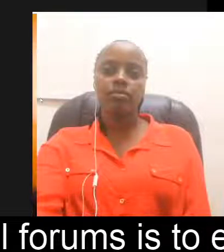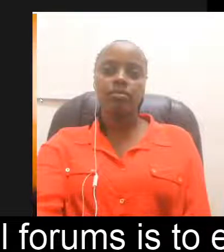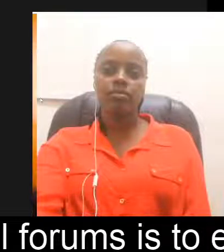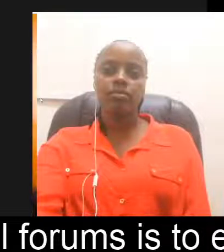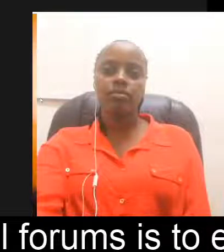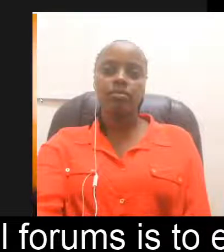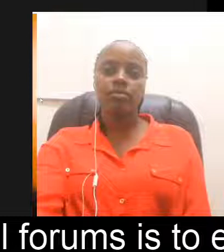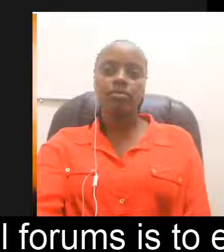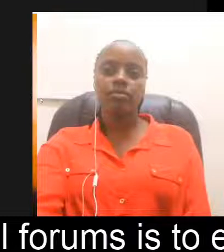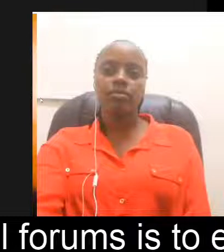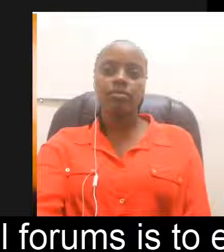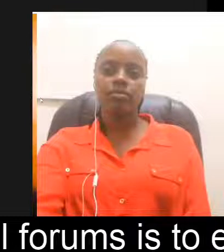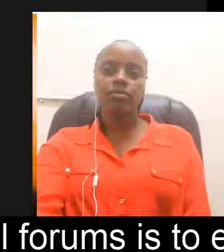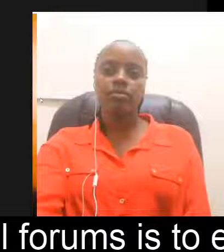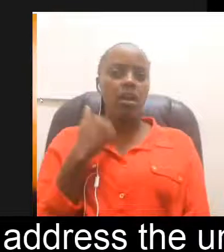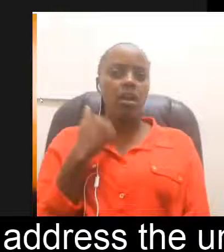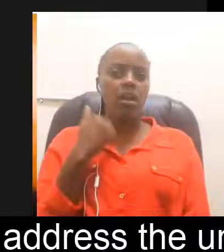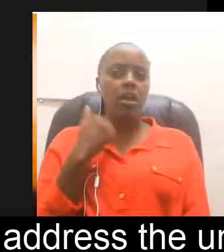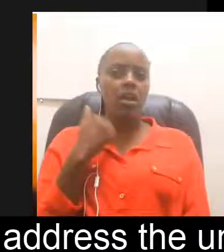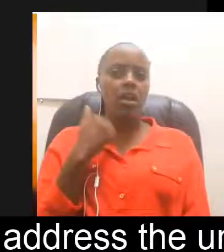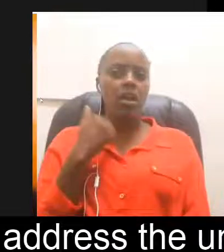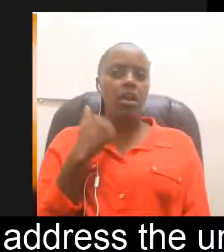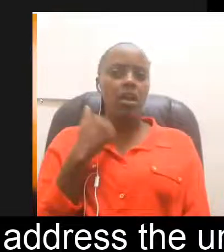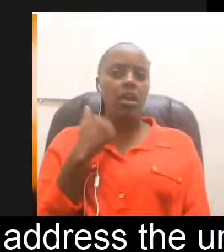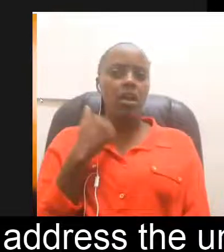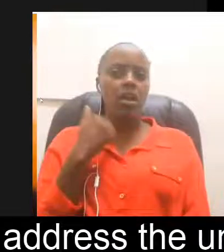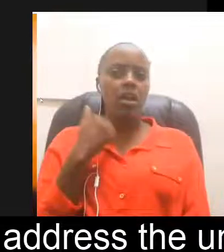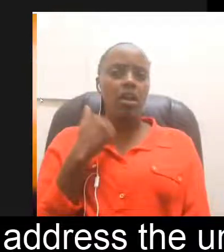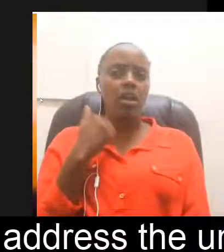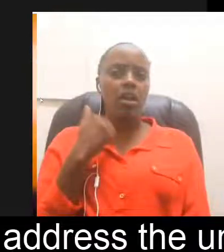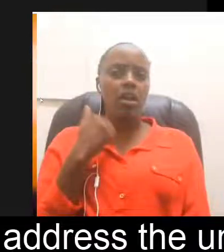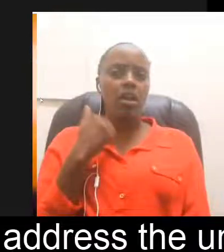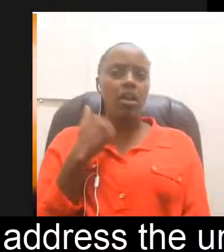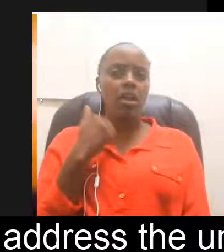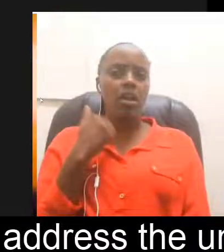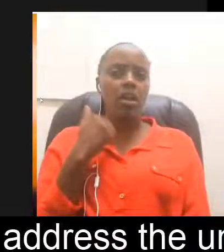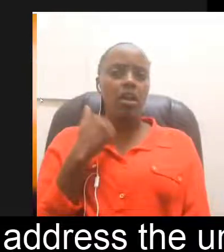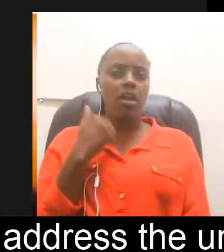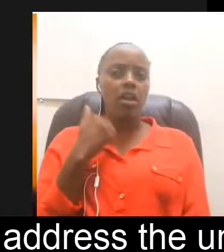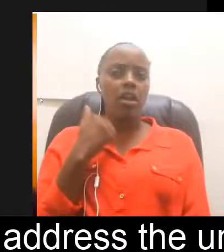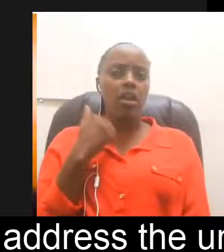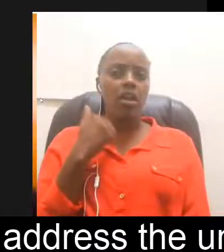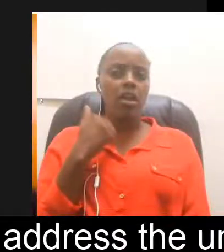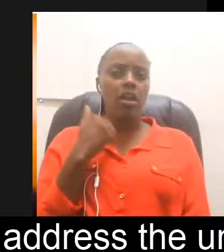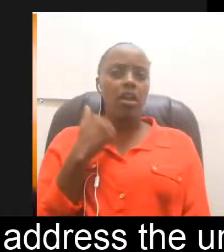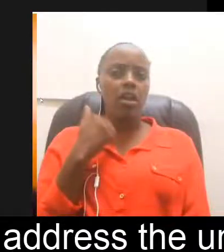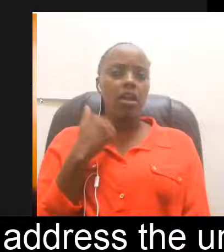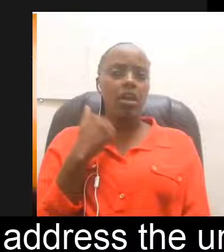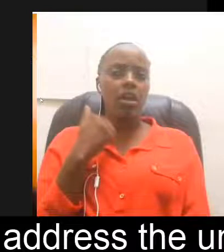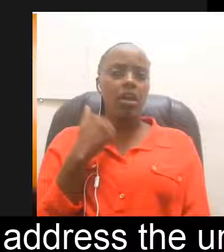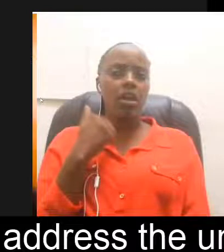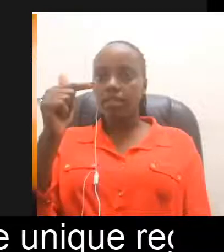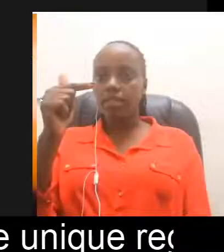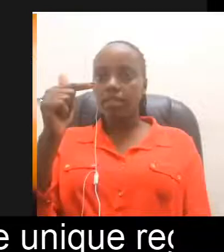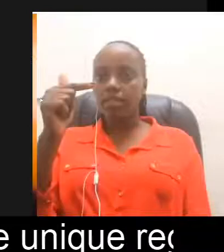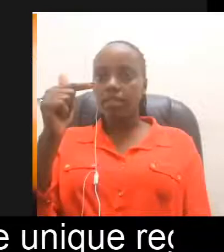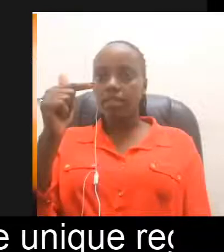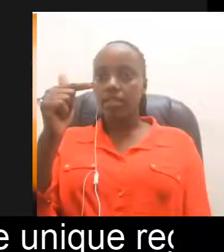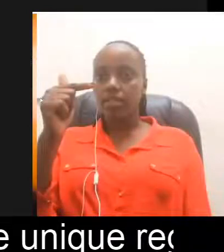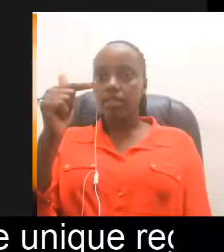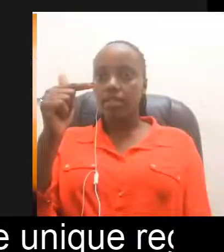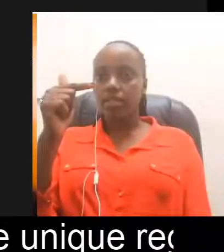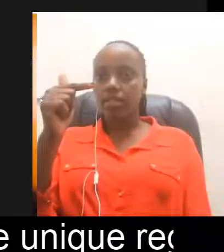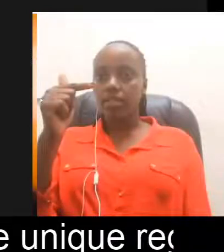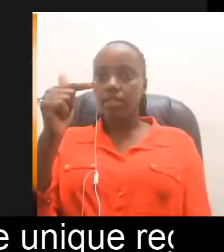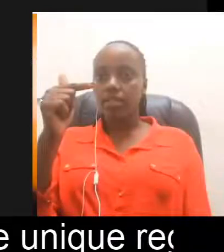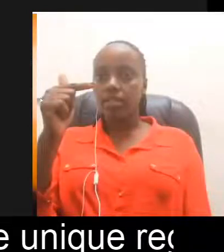can't. I think we've lost connection with her because Lynette, please, perhaps if you can log out and log in